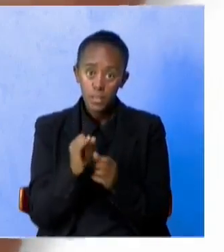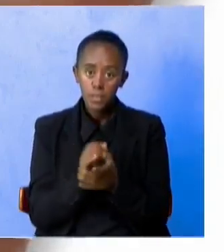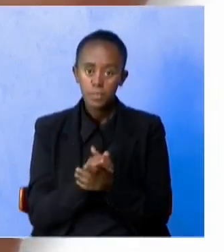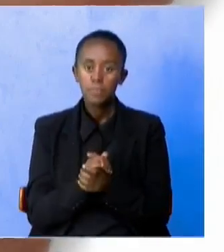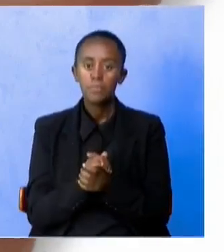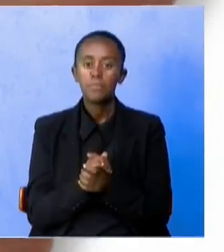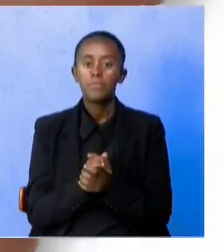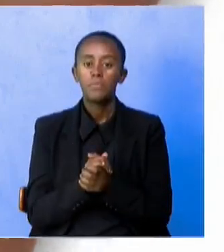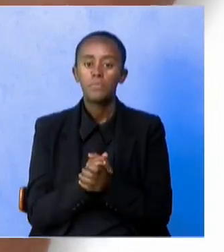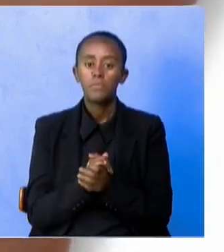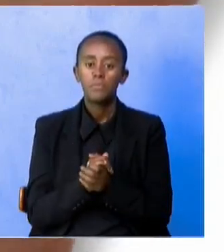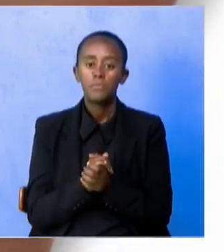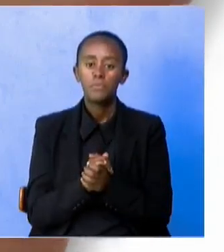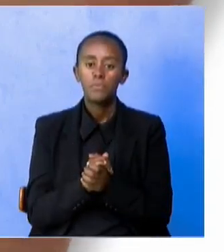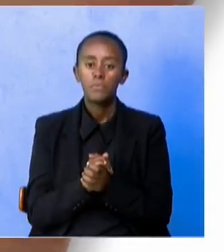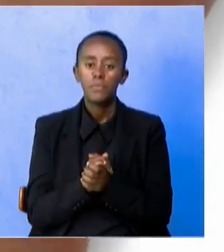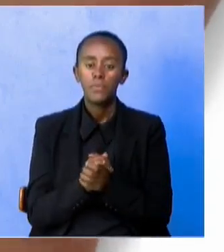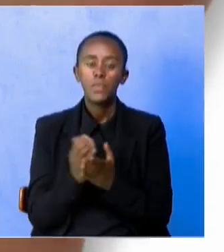repeated.